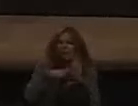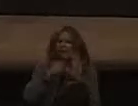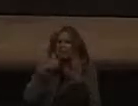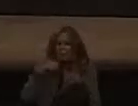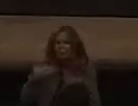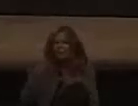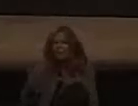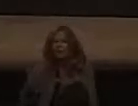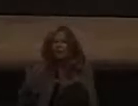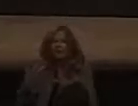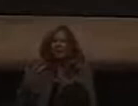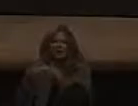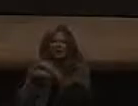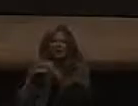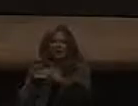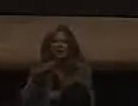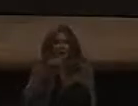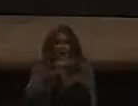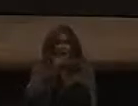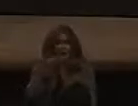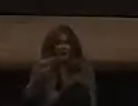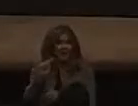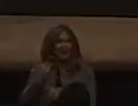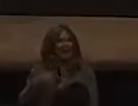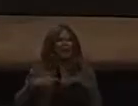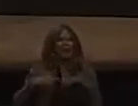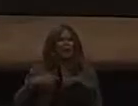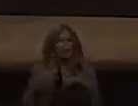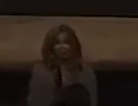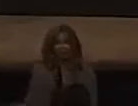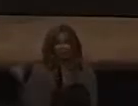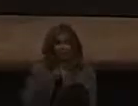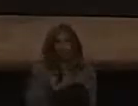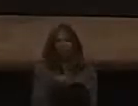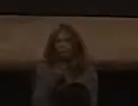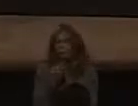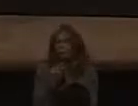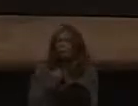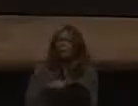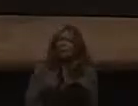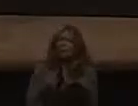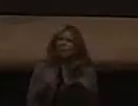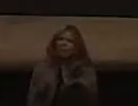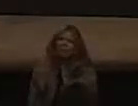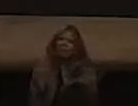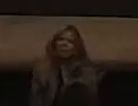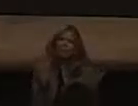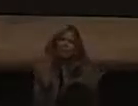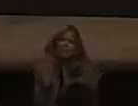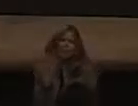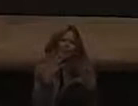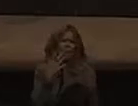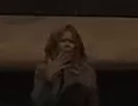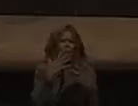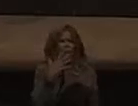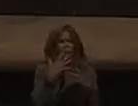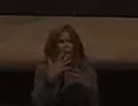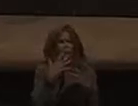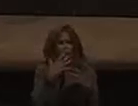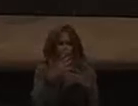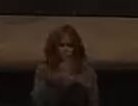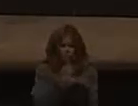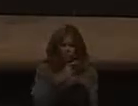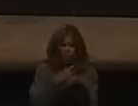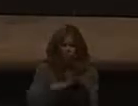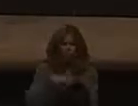with Disabilities Act. I'm not going to go over that ground. I just want to read to you quickly what the New York City human